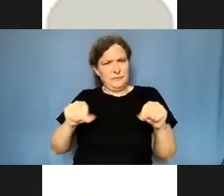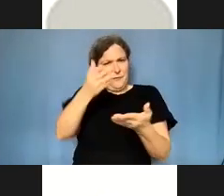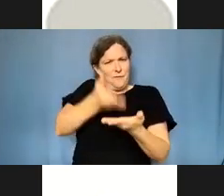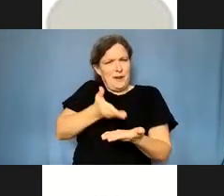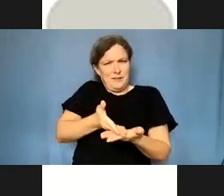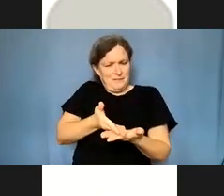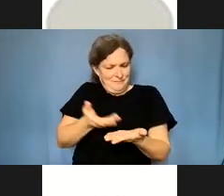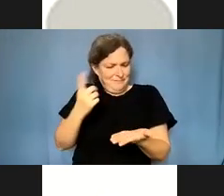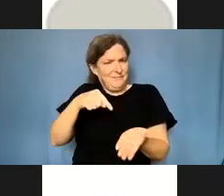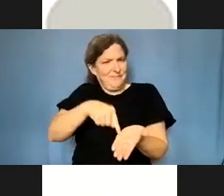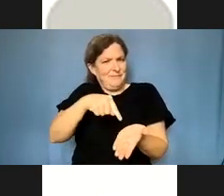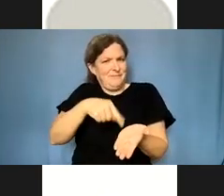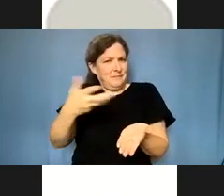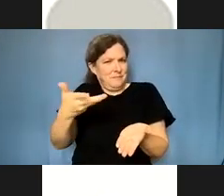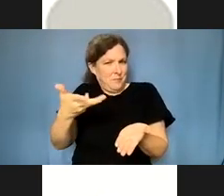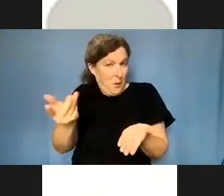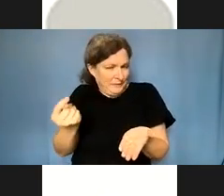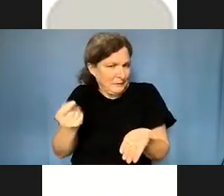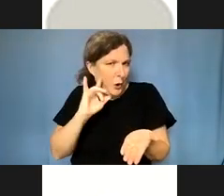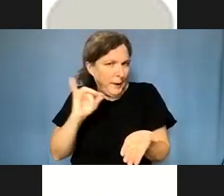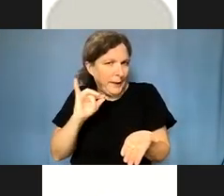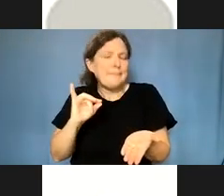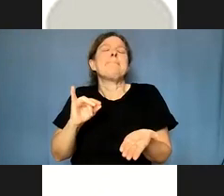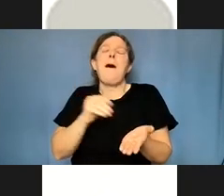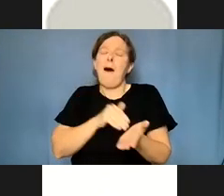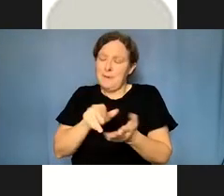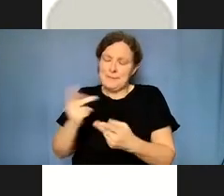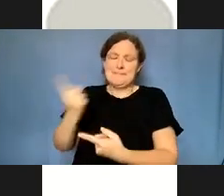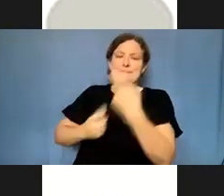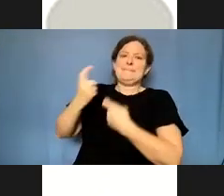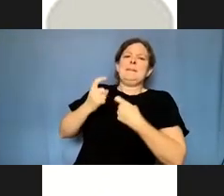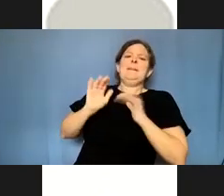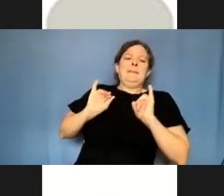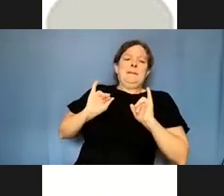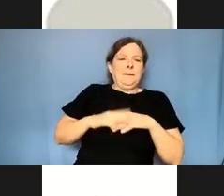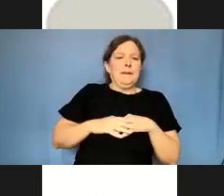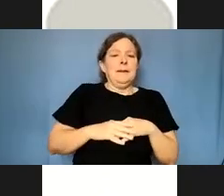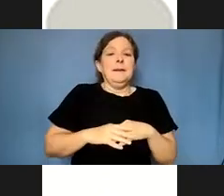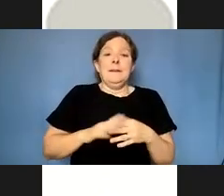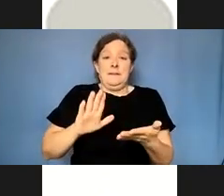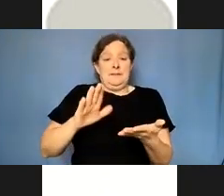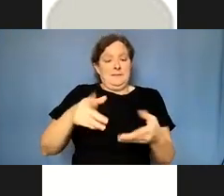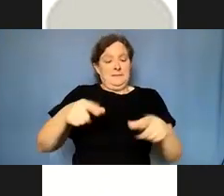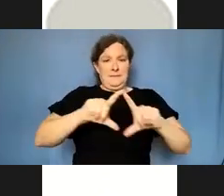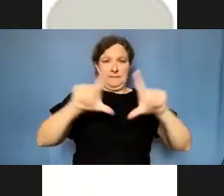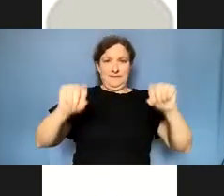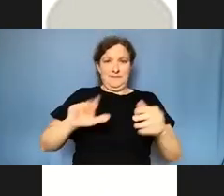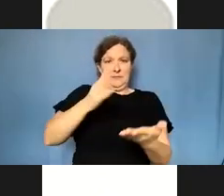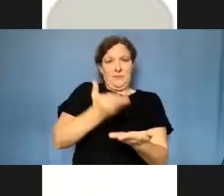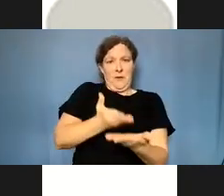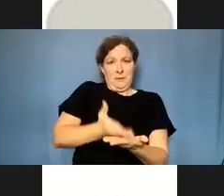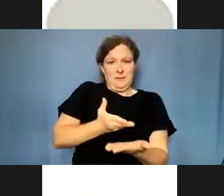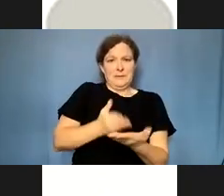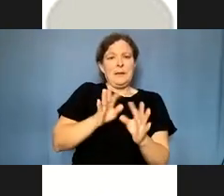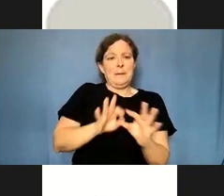receipt or record? And we get a lot of questions about this. So the following vaccination documents are acceptable as long as they confirm you meet